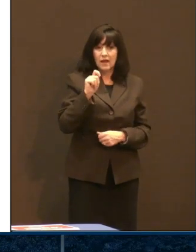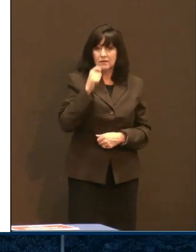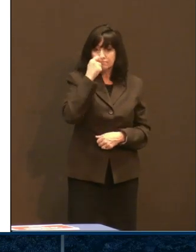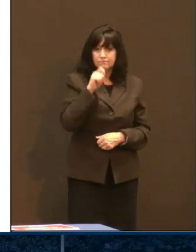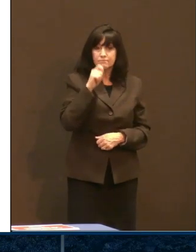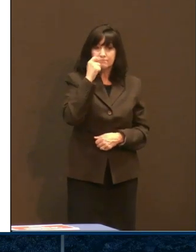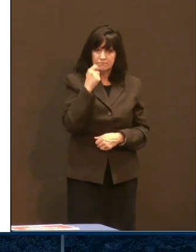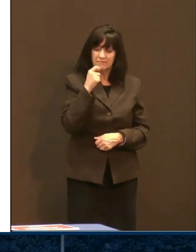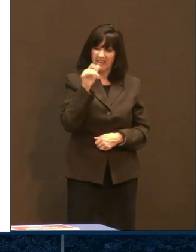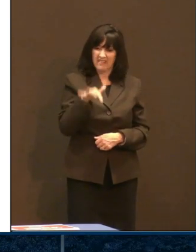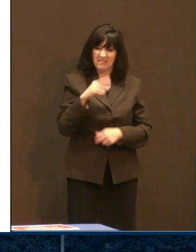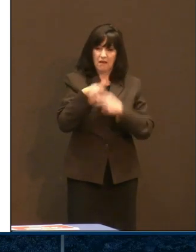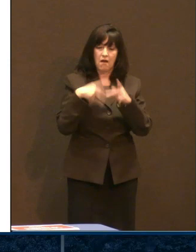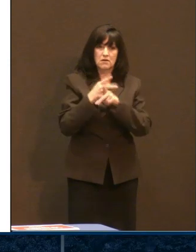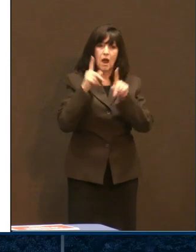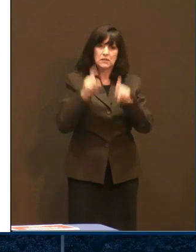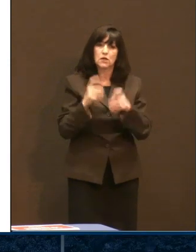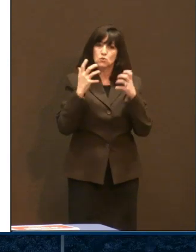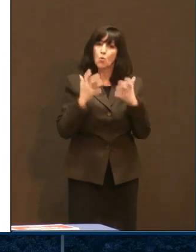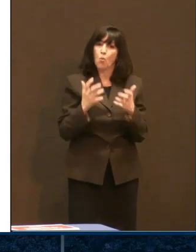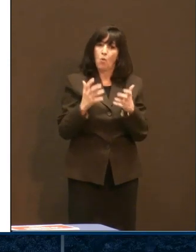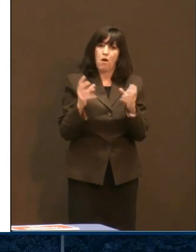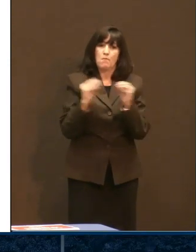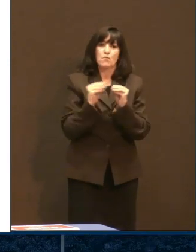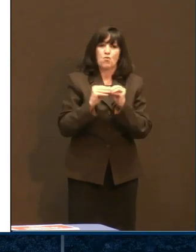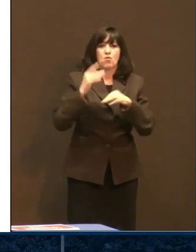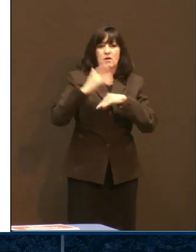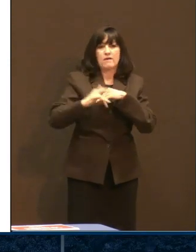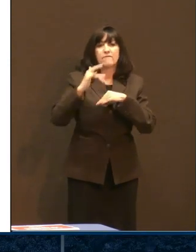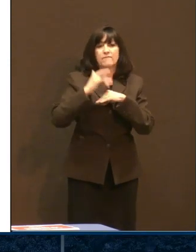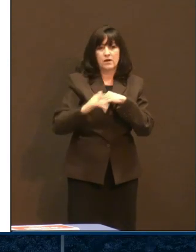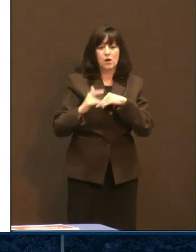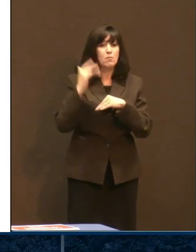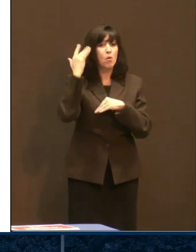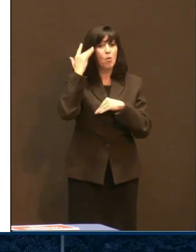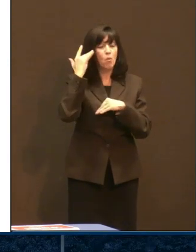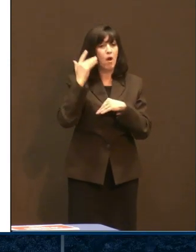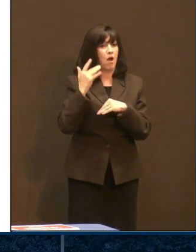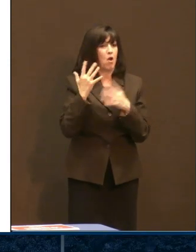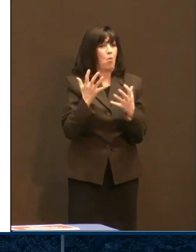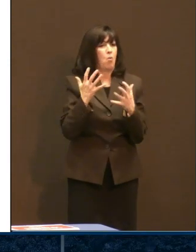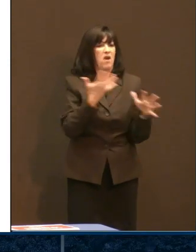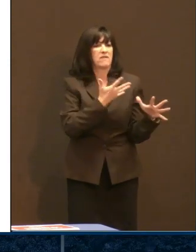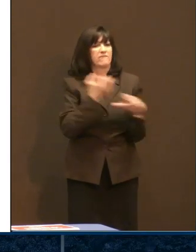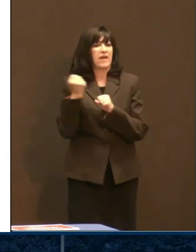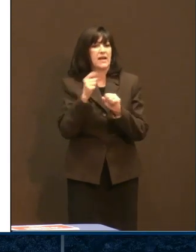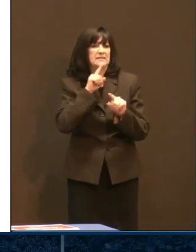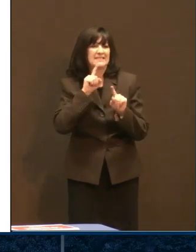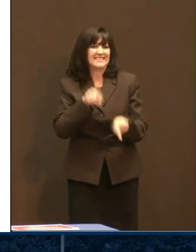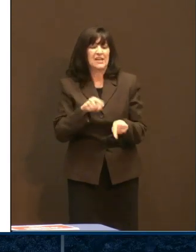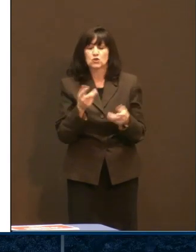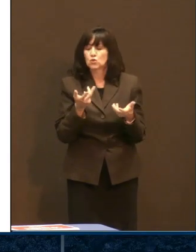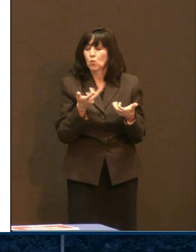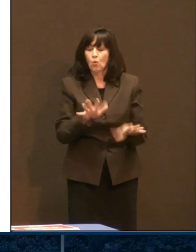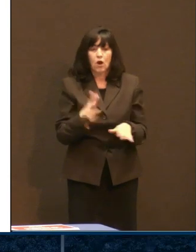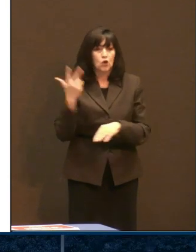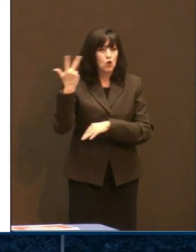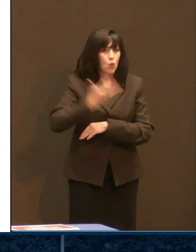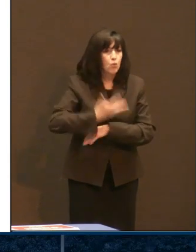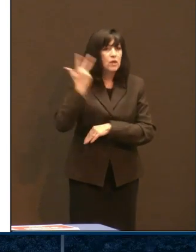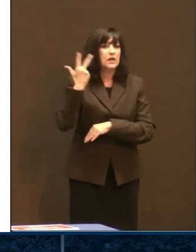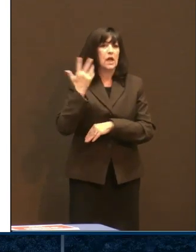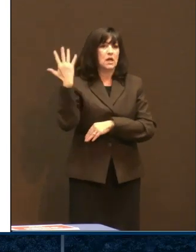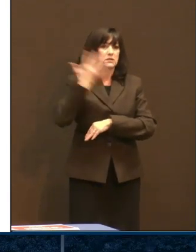is available, and even available more so that we can get quicker turnarounds for people. We don't want to wait 3 days or 5 days